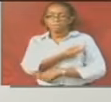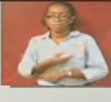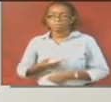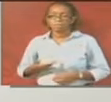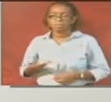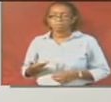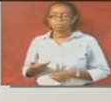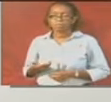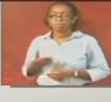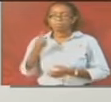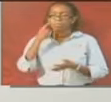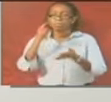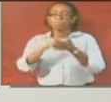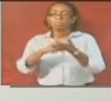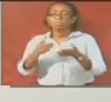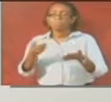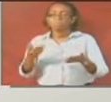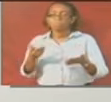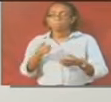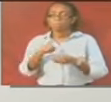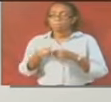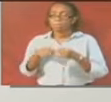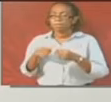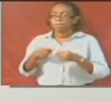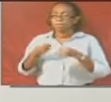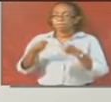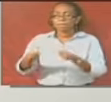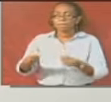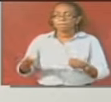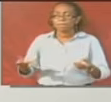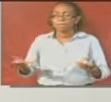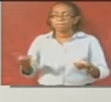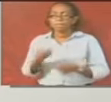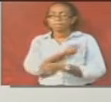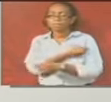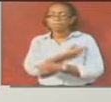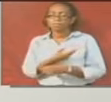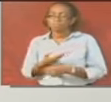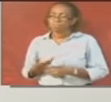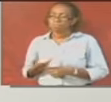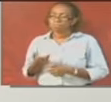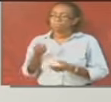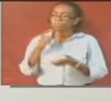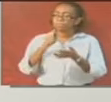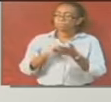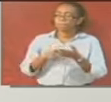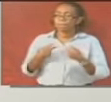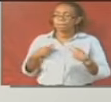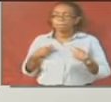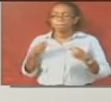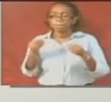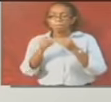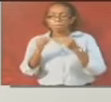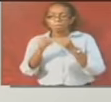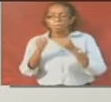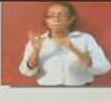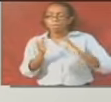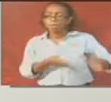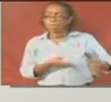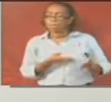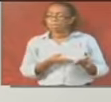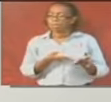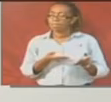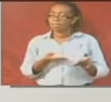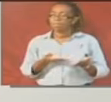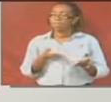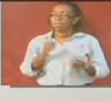extra doses. There's additional volume within the vials that allows additional doses to be distributed. So